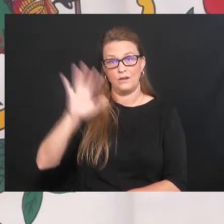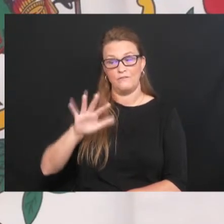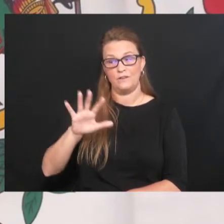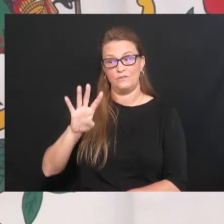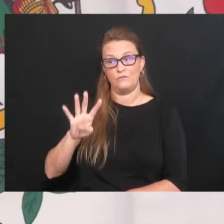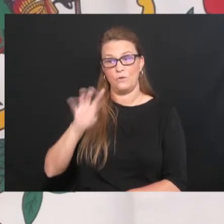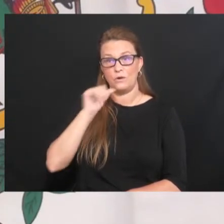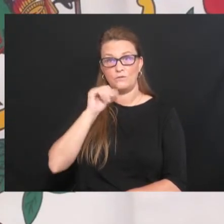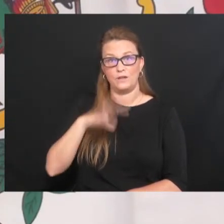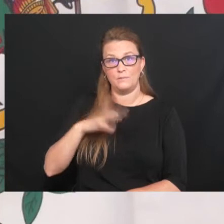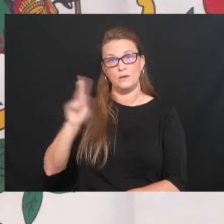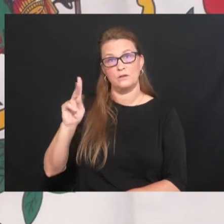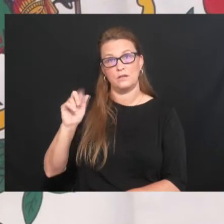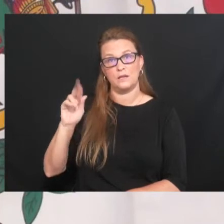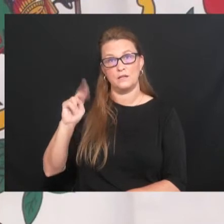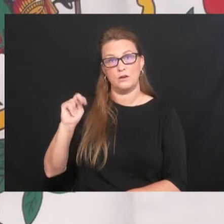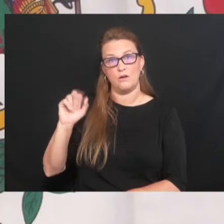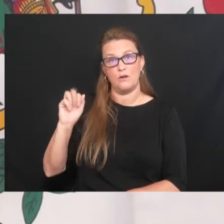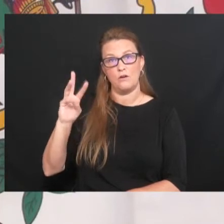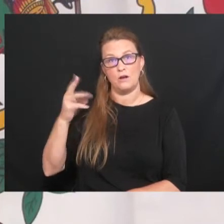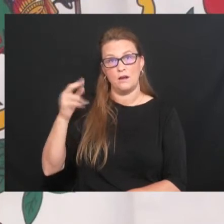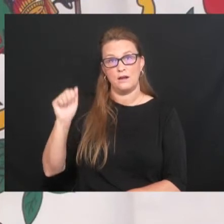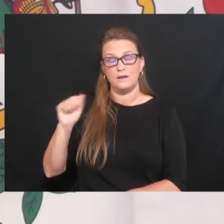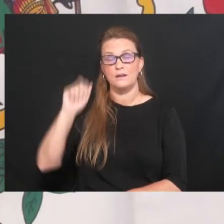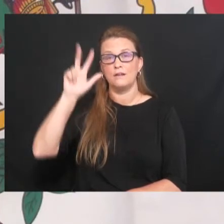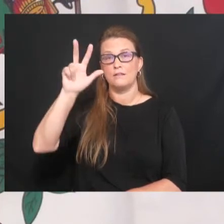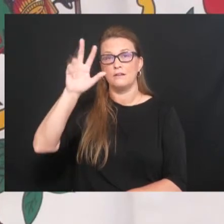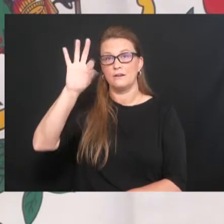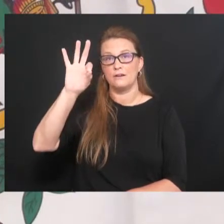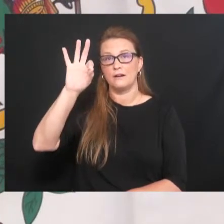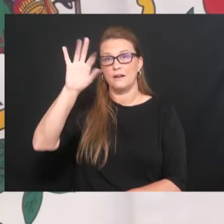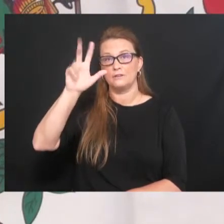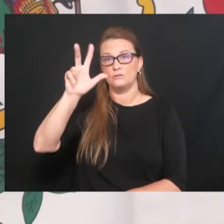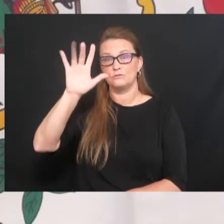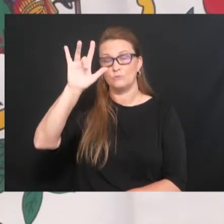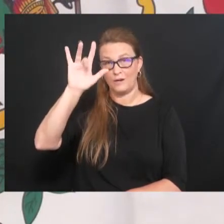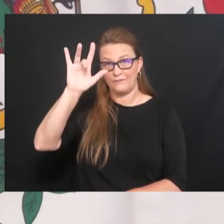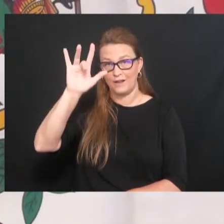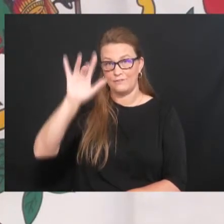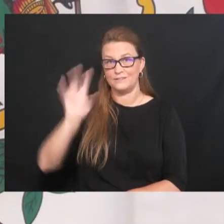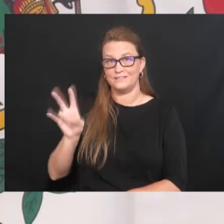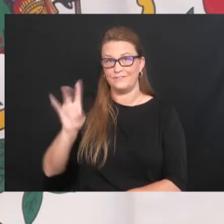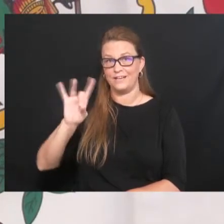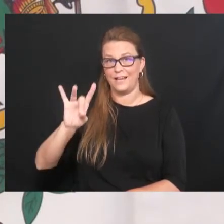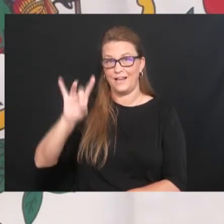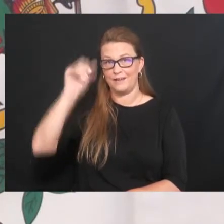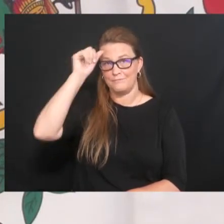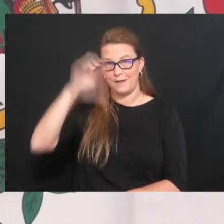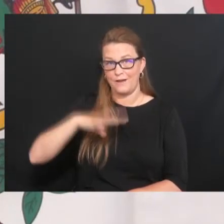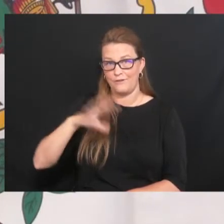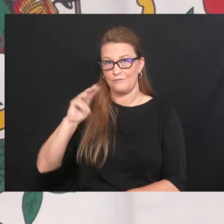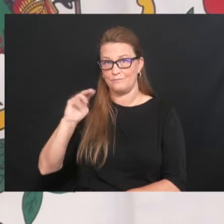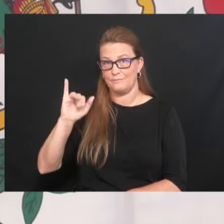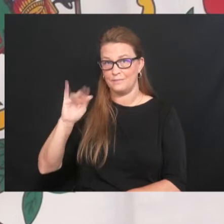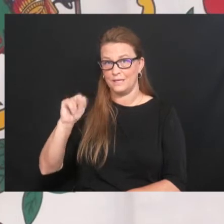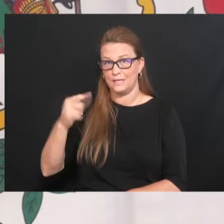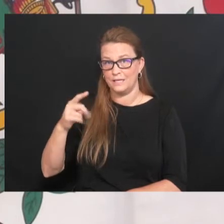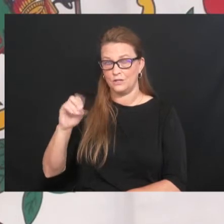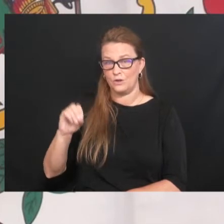54-year-old female from Kanawha County. The 3,925th death, a 78-year-old male from Mingo County.